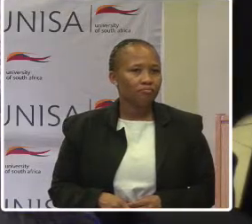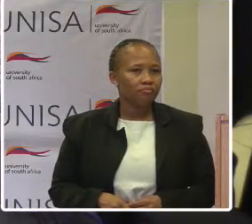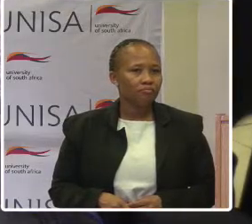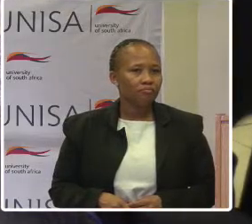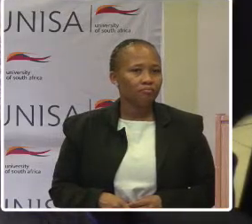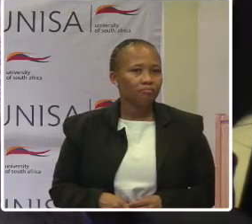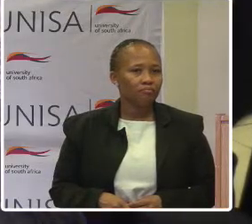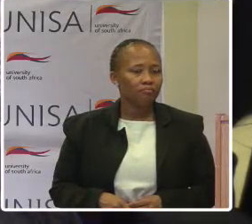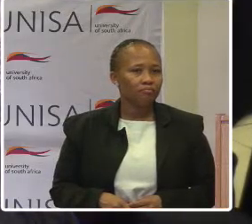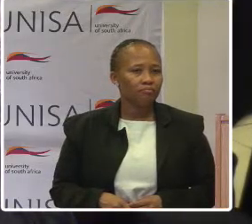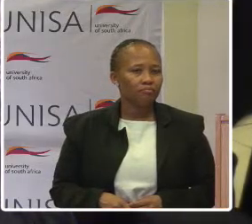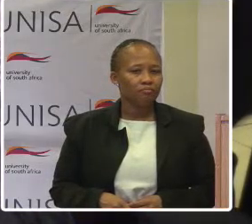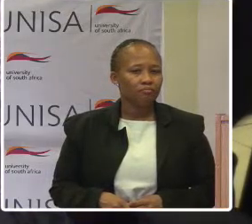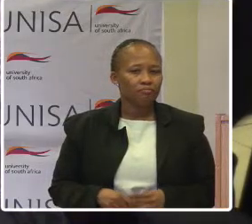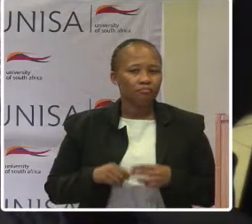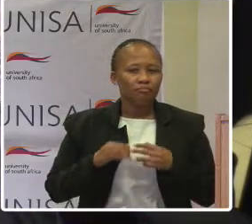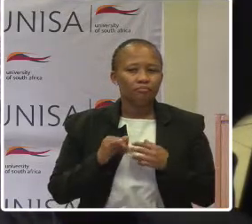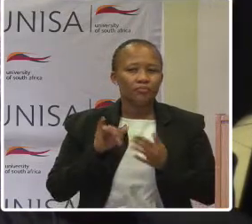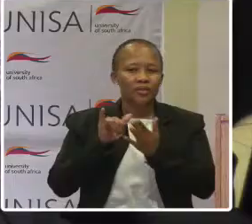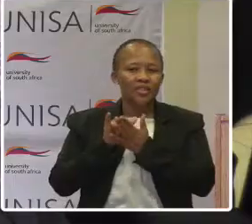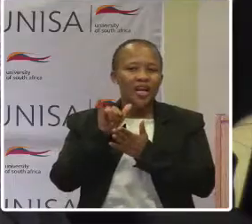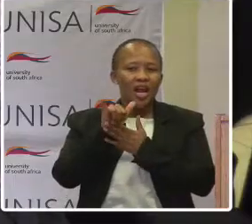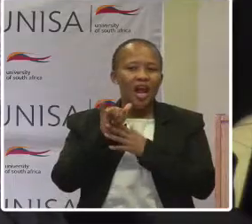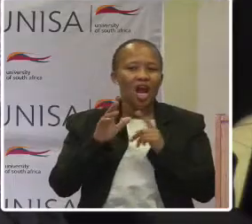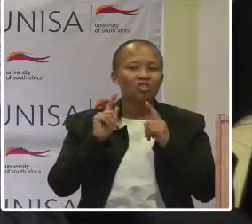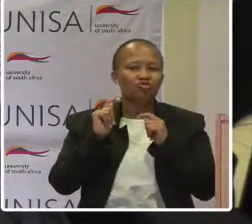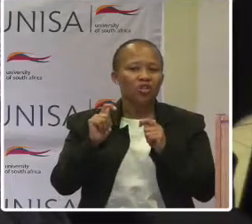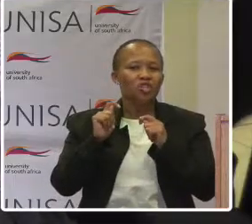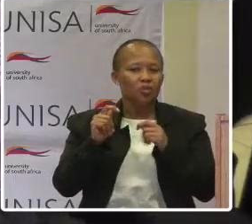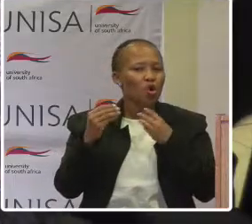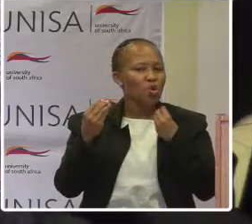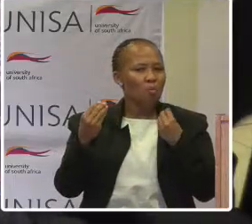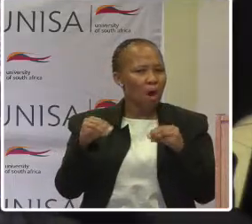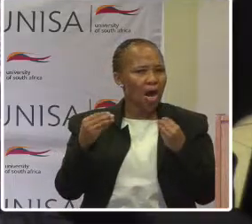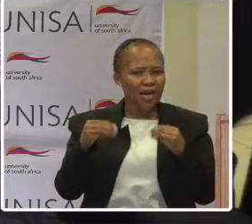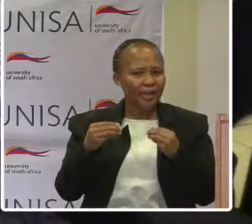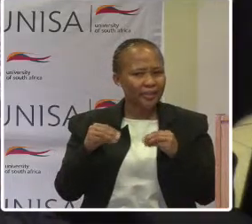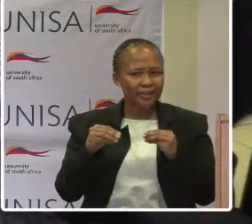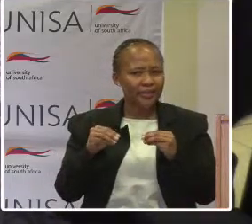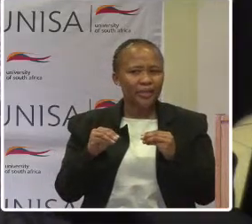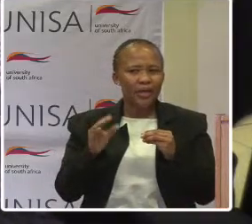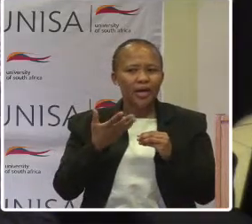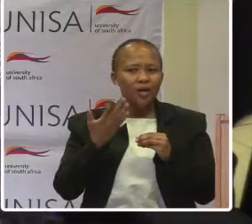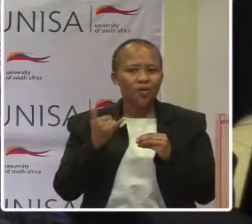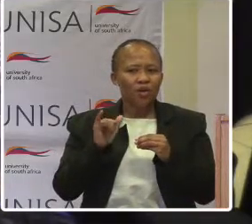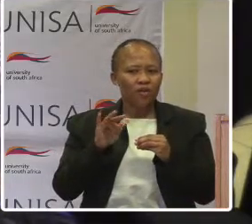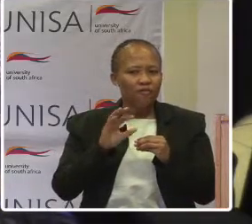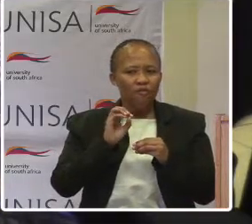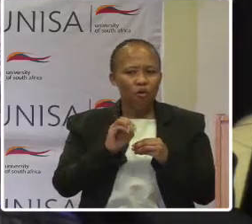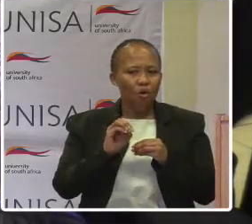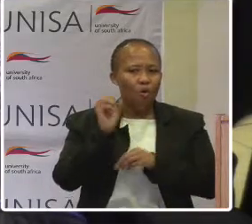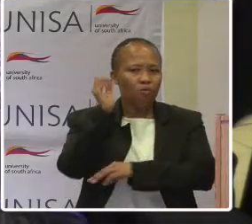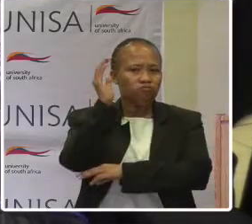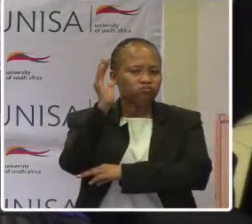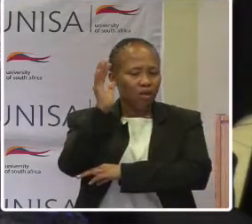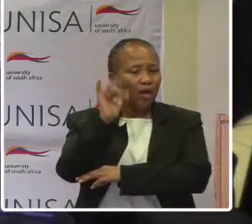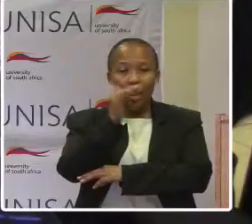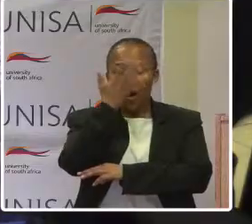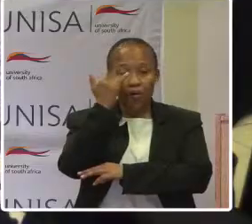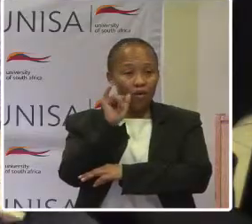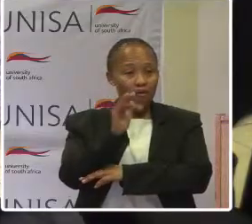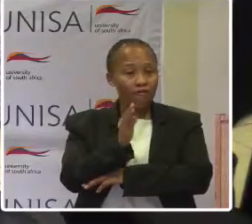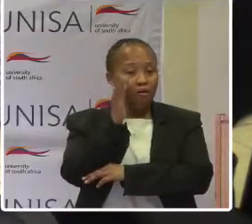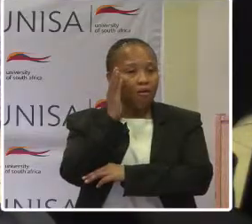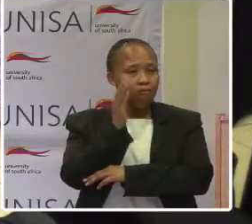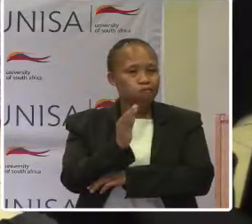traffic market. And then also earlier today, we had the keynote speaker talking about, you know, the